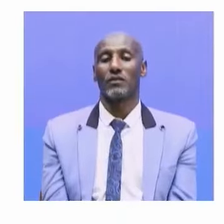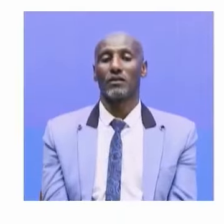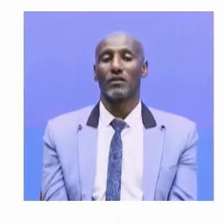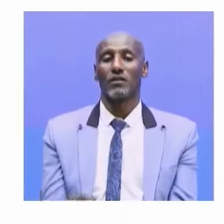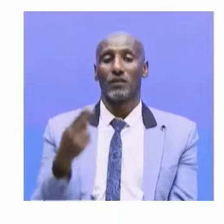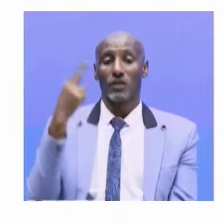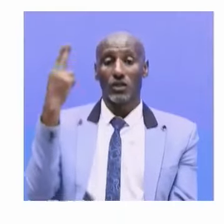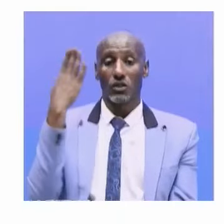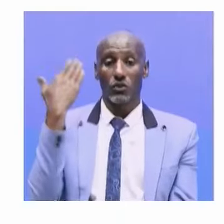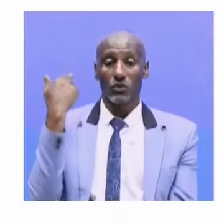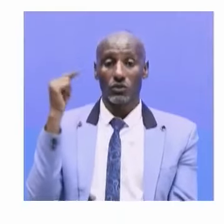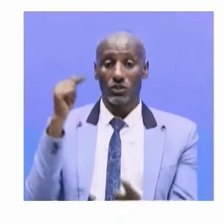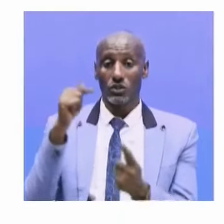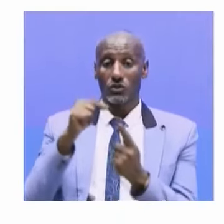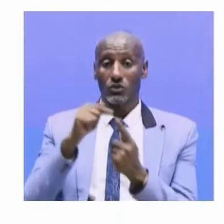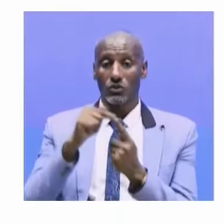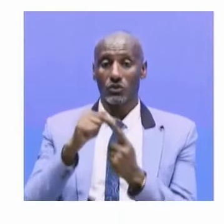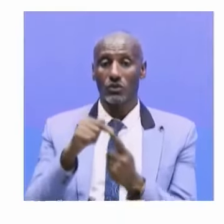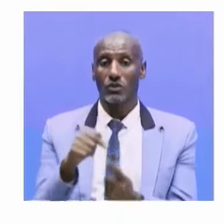to